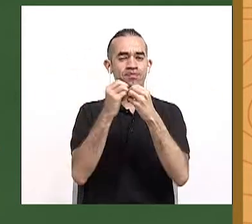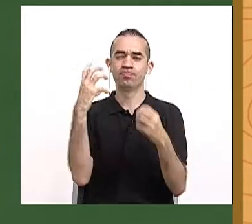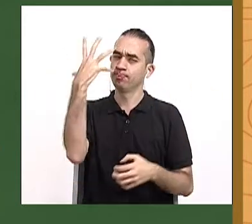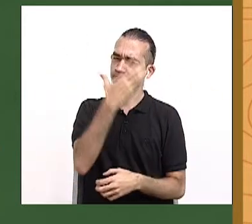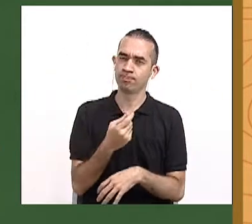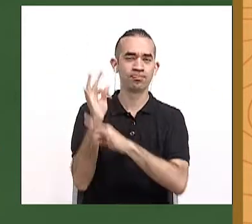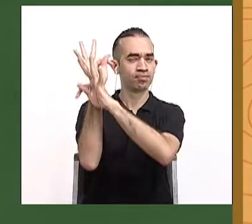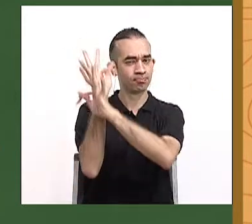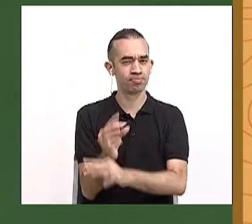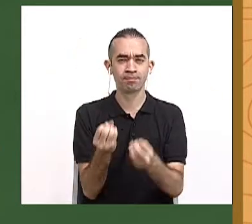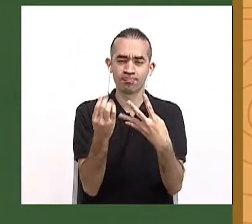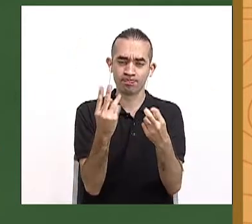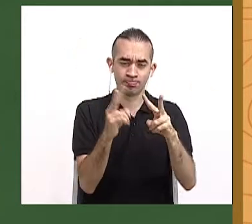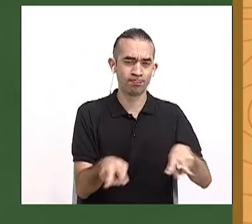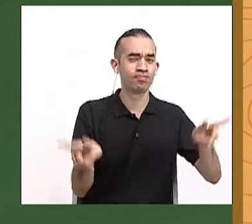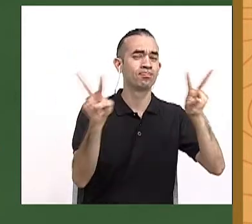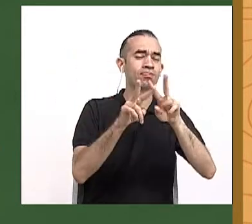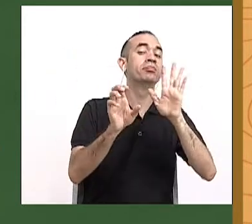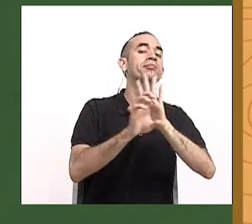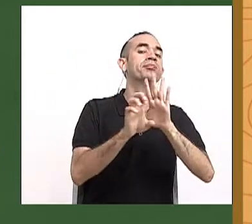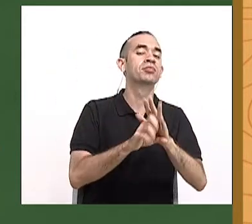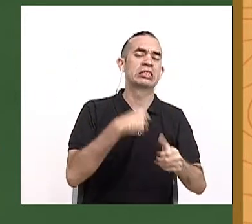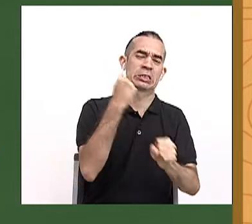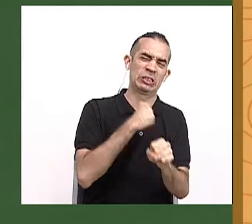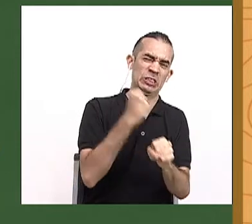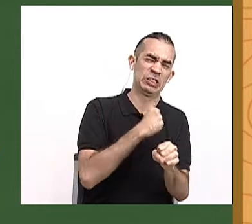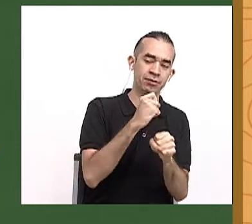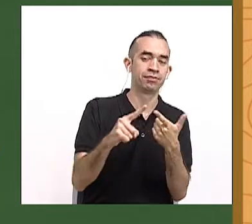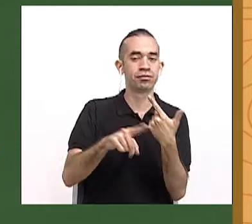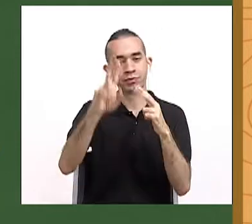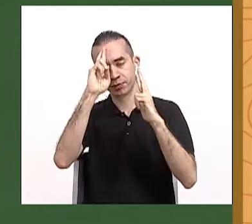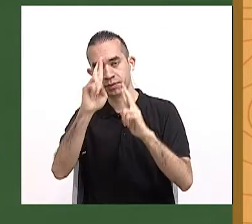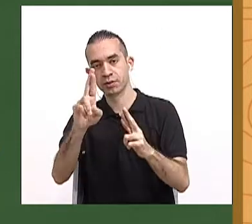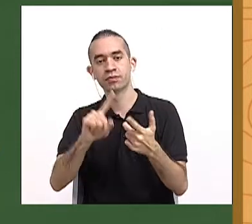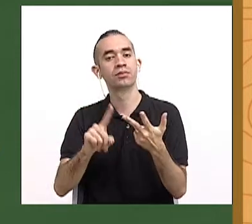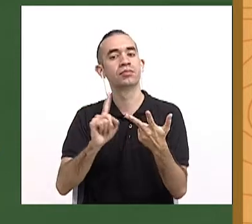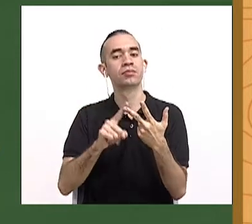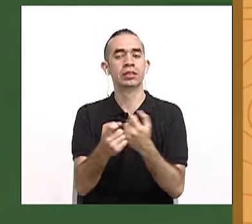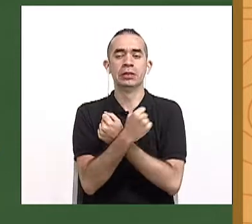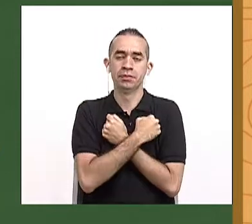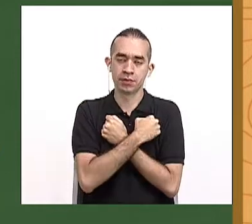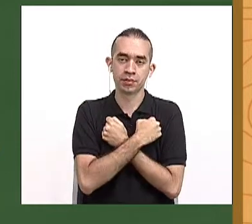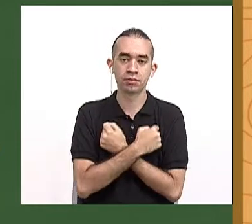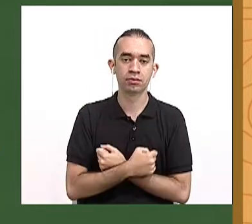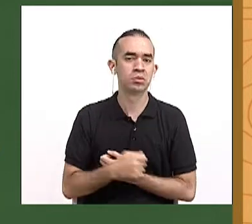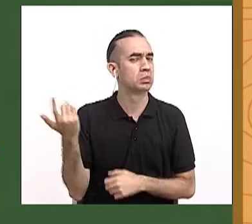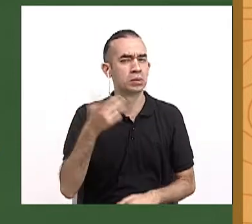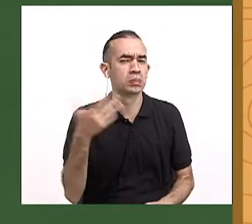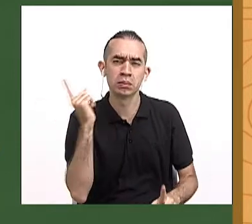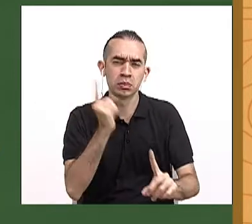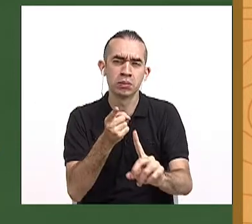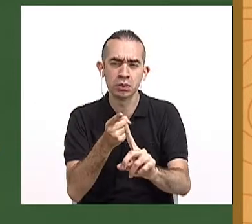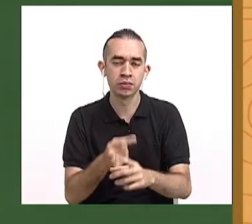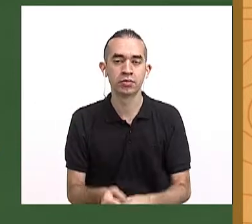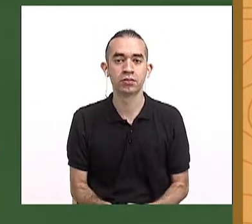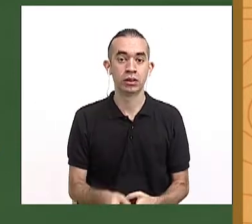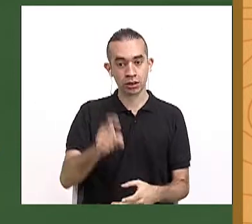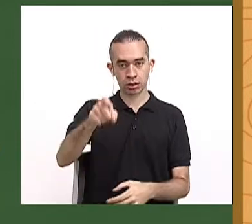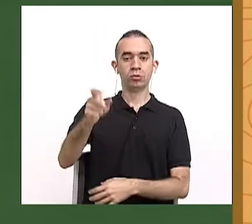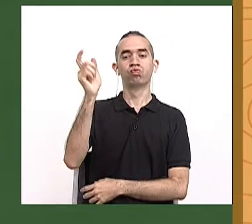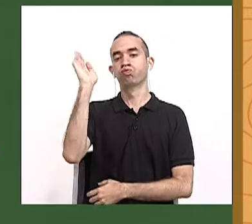tradition full of values such as hard work, respectfulness, and love. What for? To give a speech